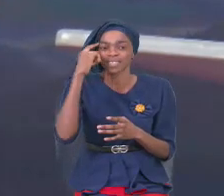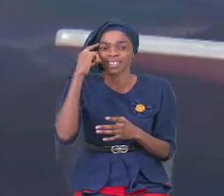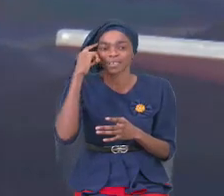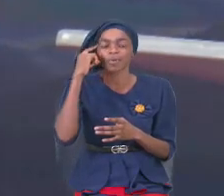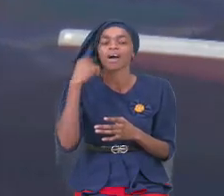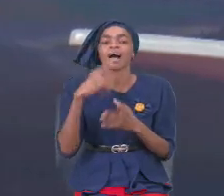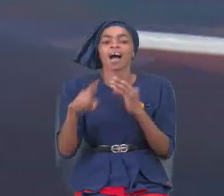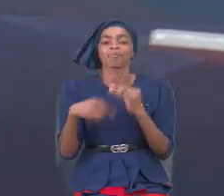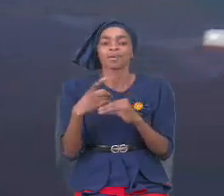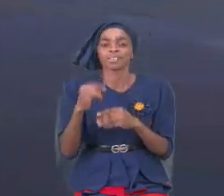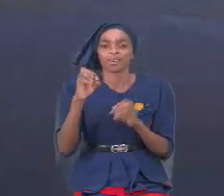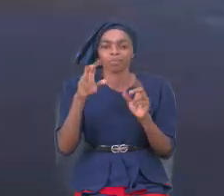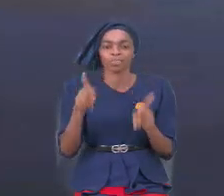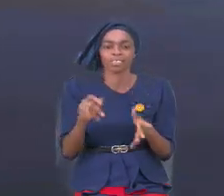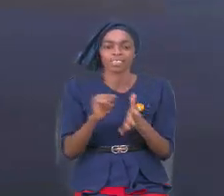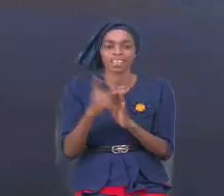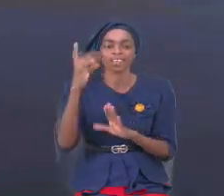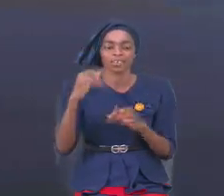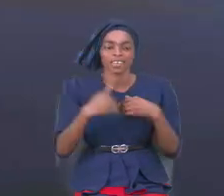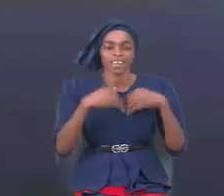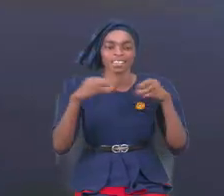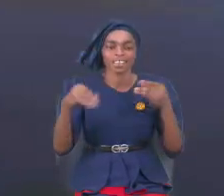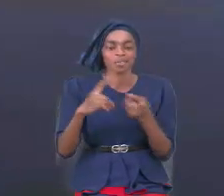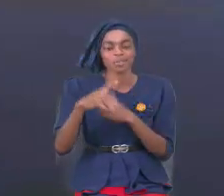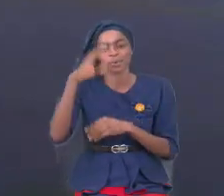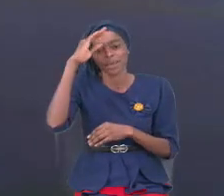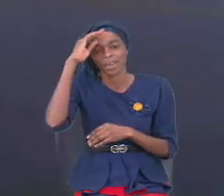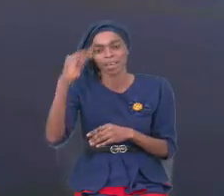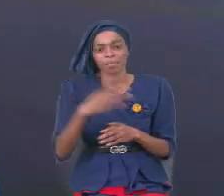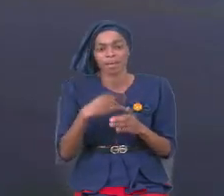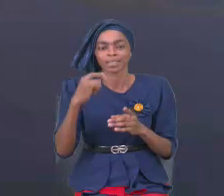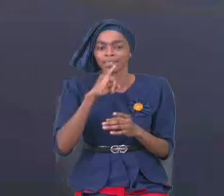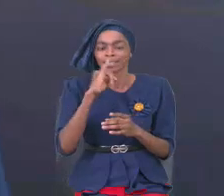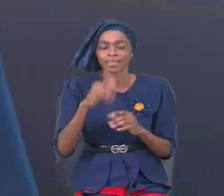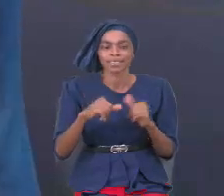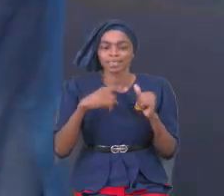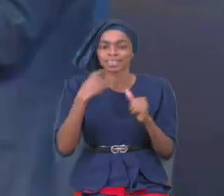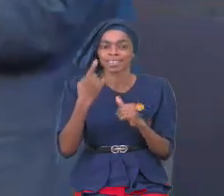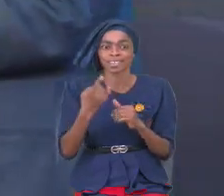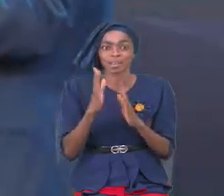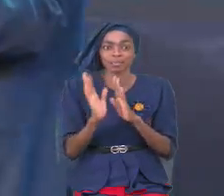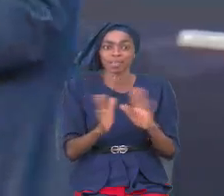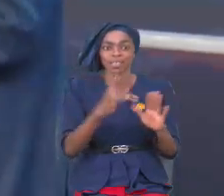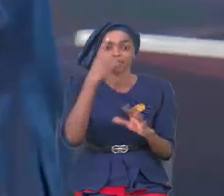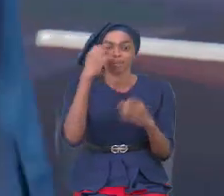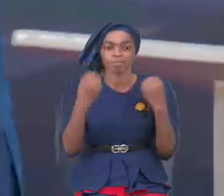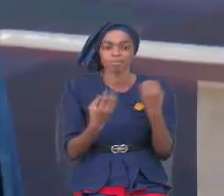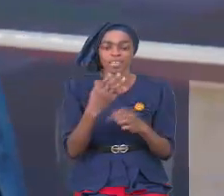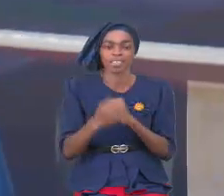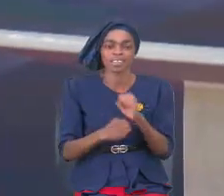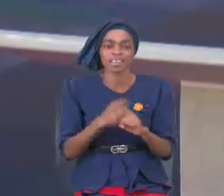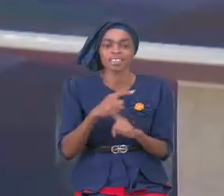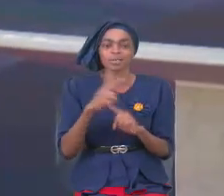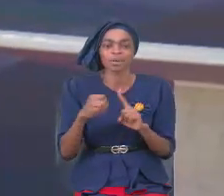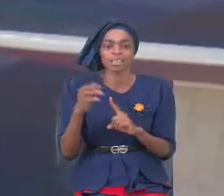had given him. And he's still planning for many years when he was going off that night. But God said